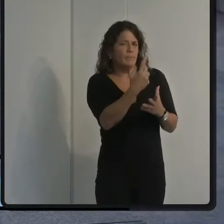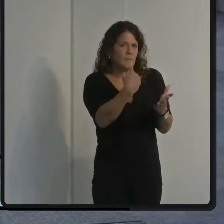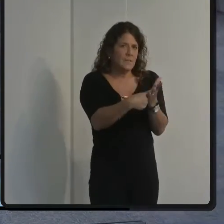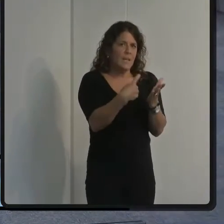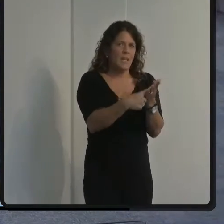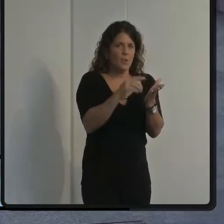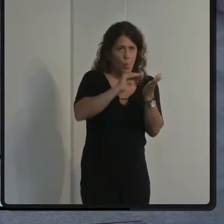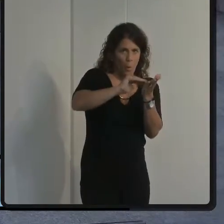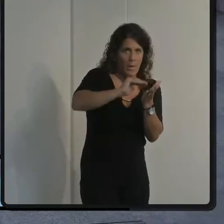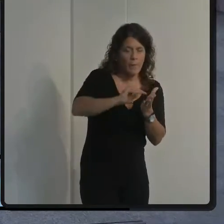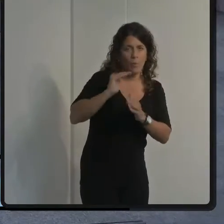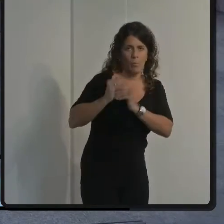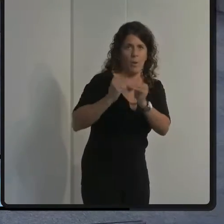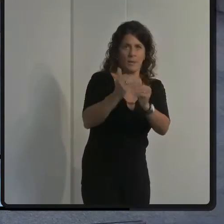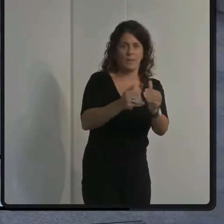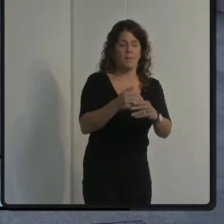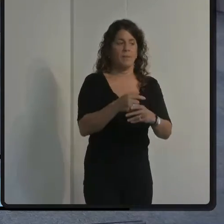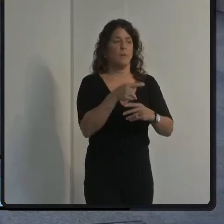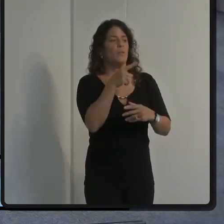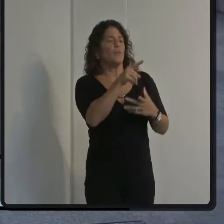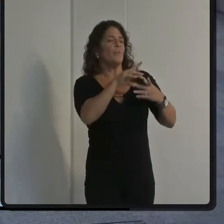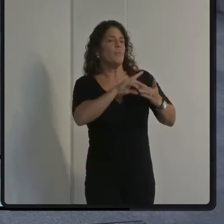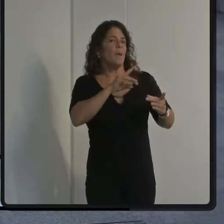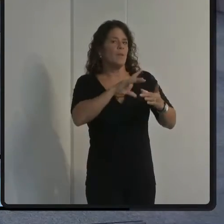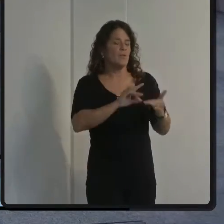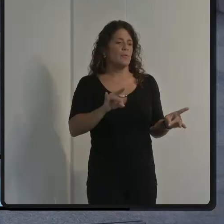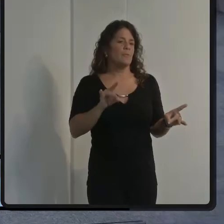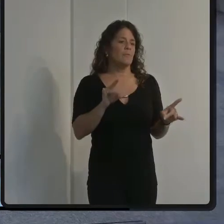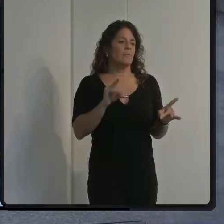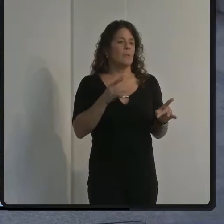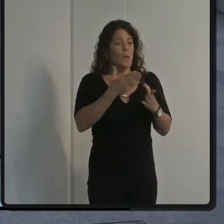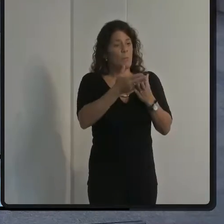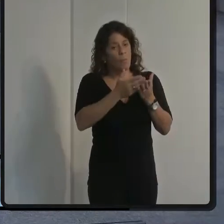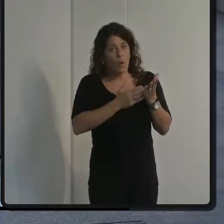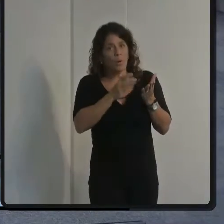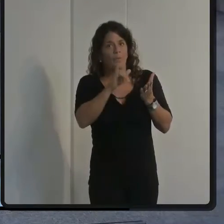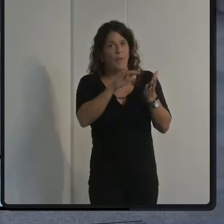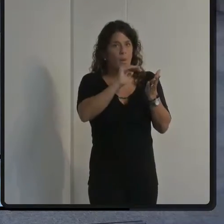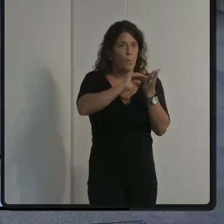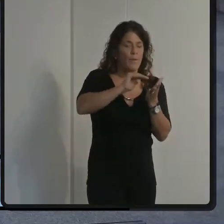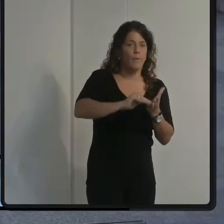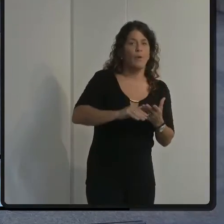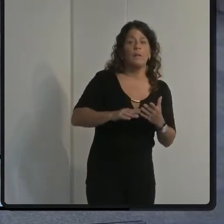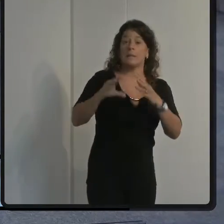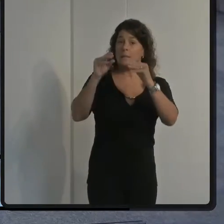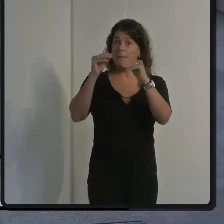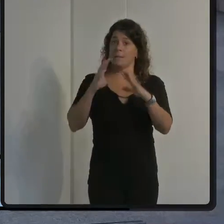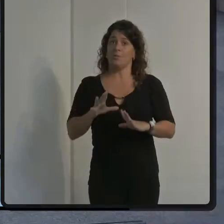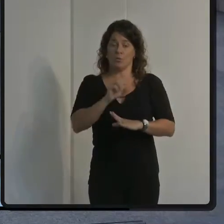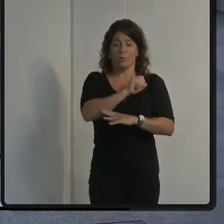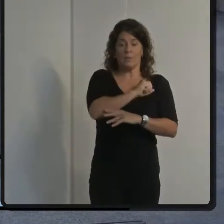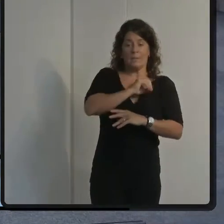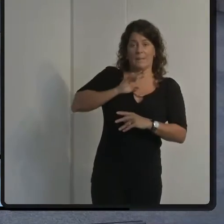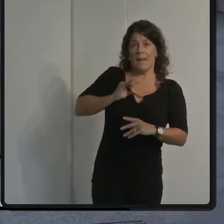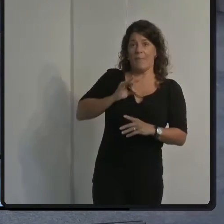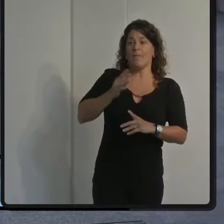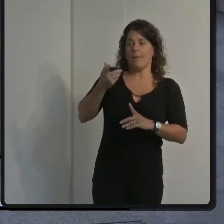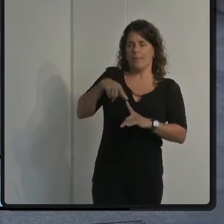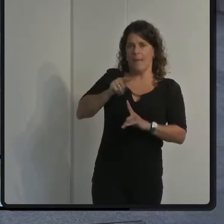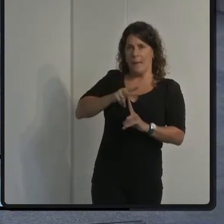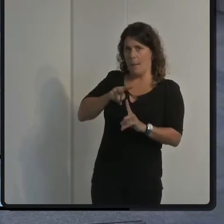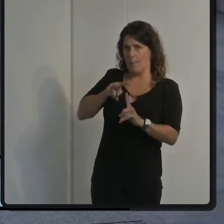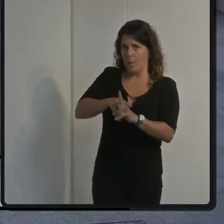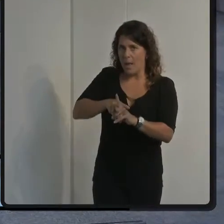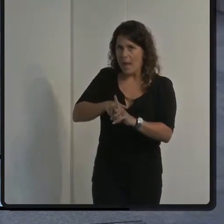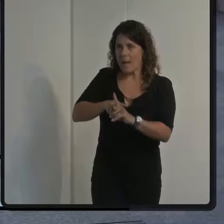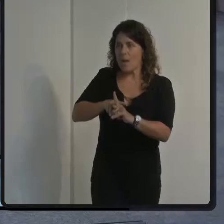had suggested or had said that part of this, the teachers or staff for the schools who apply for this waiver